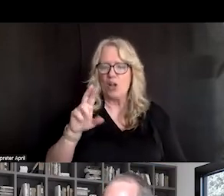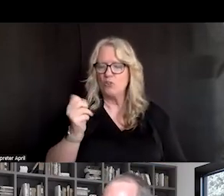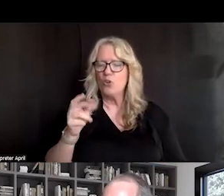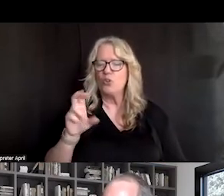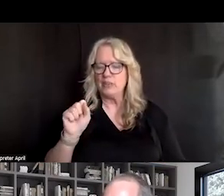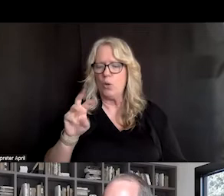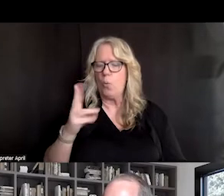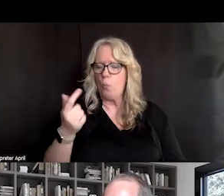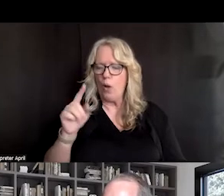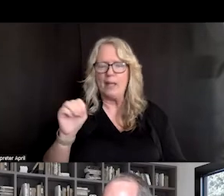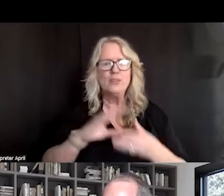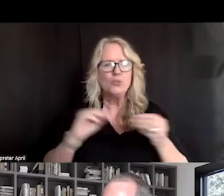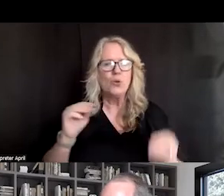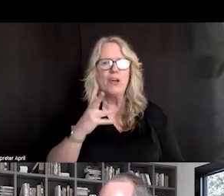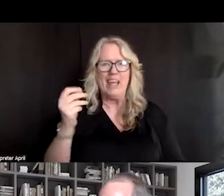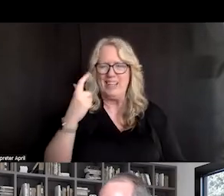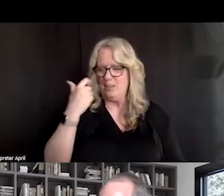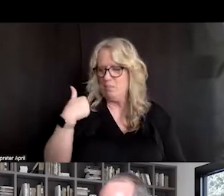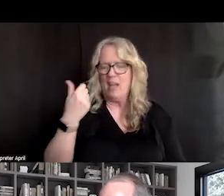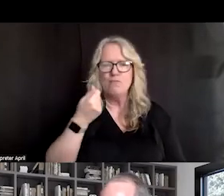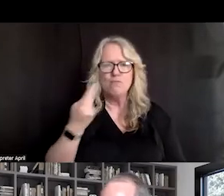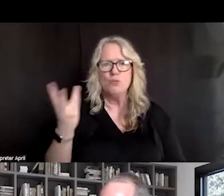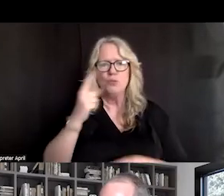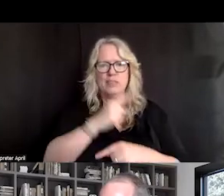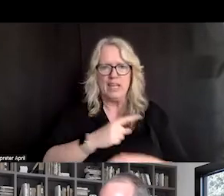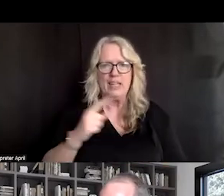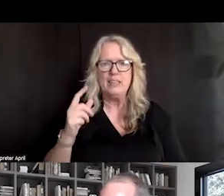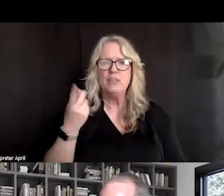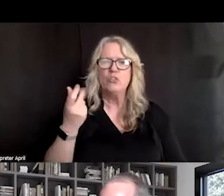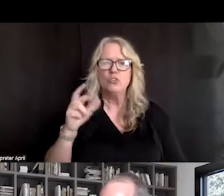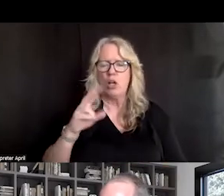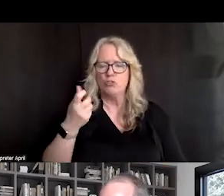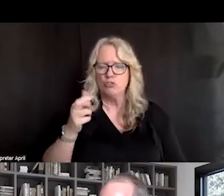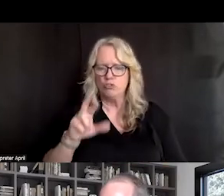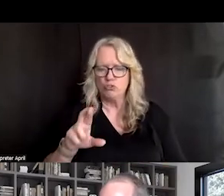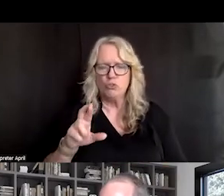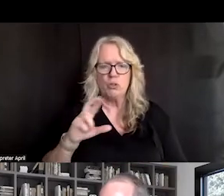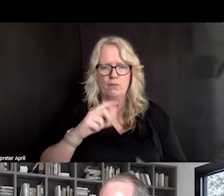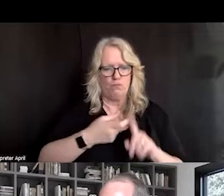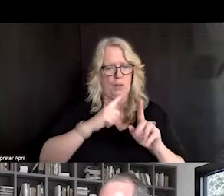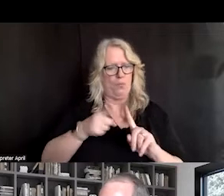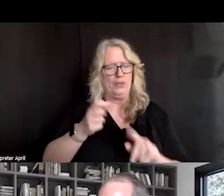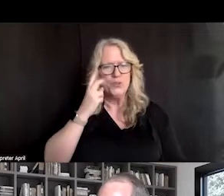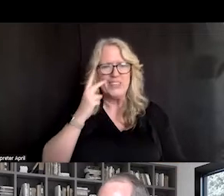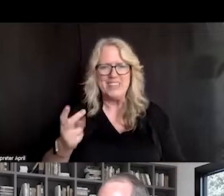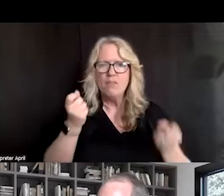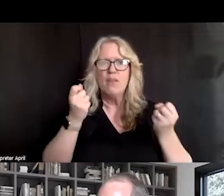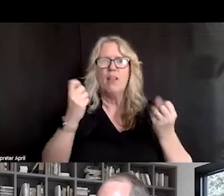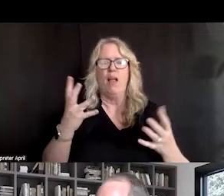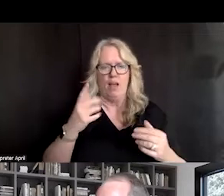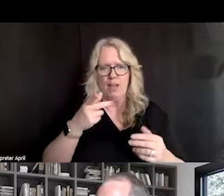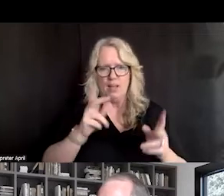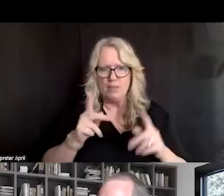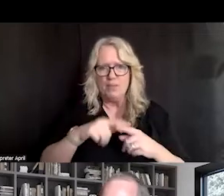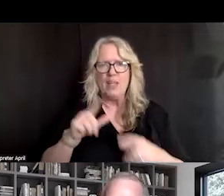story. And just in the last few days, Dr. Joyner published from when you can see a lot of fans in the Florida